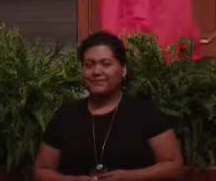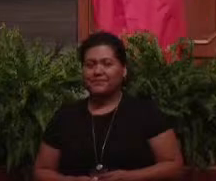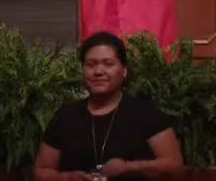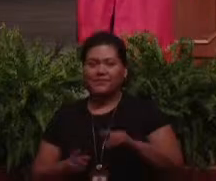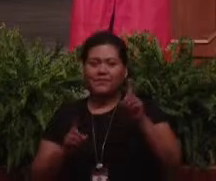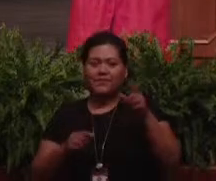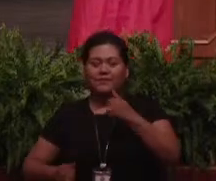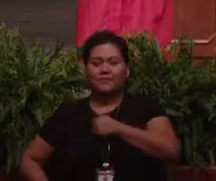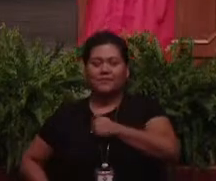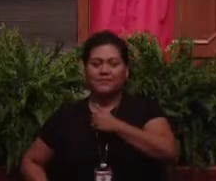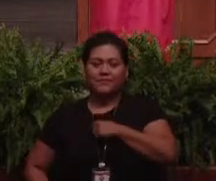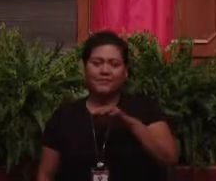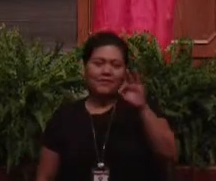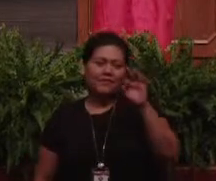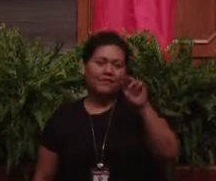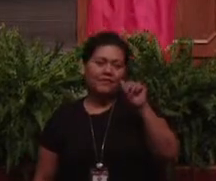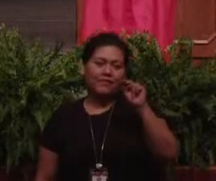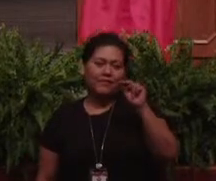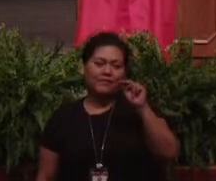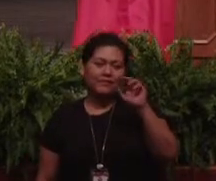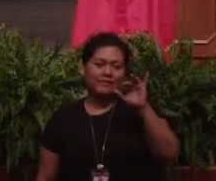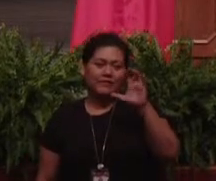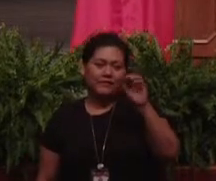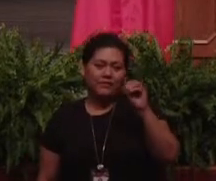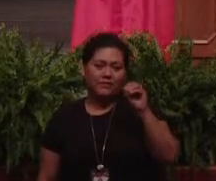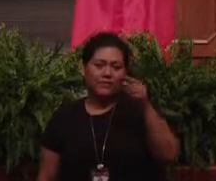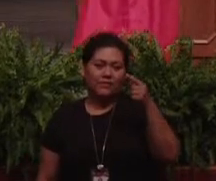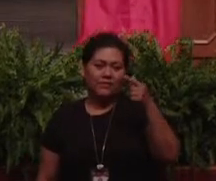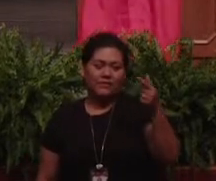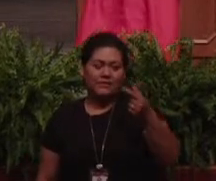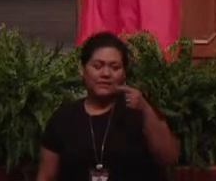Attending the military, Francisco Gonzalez Jr.